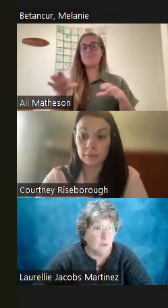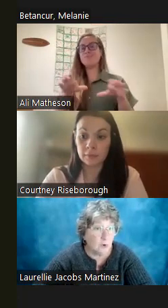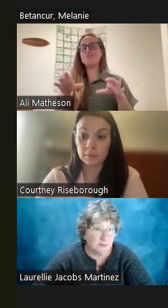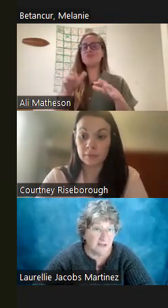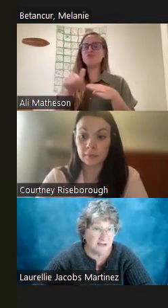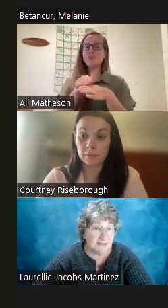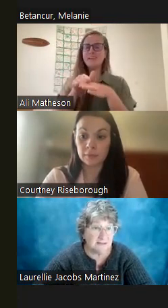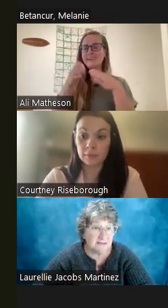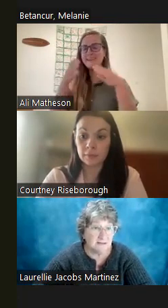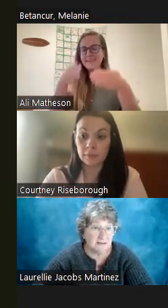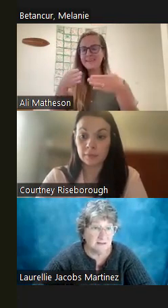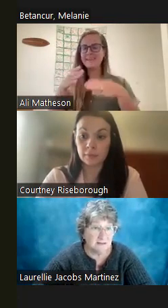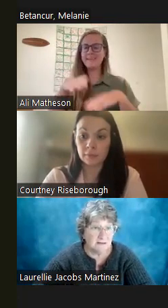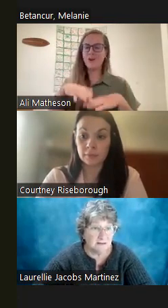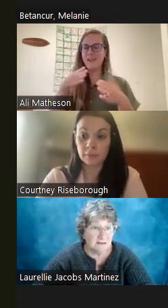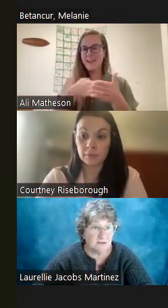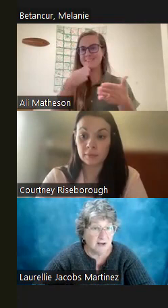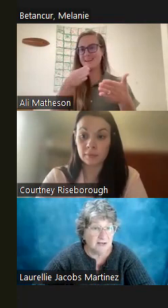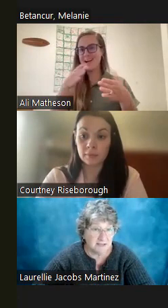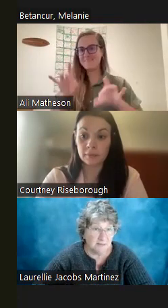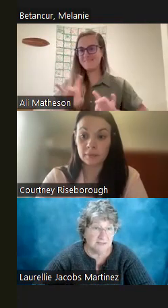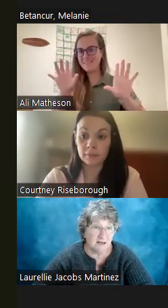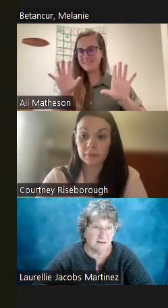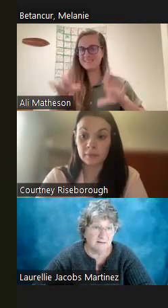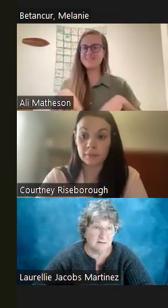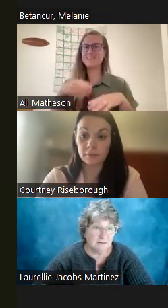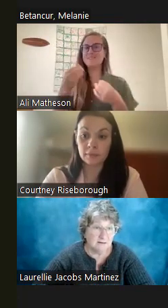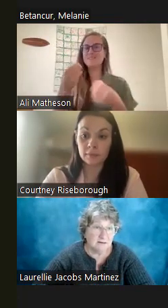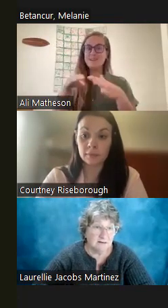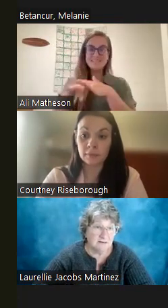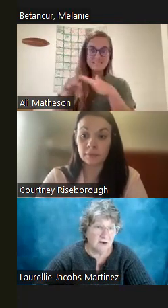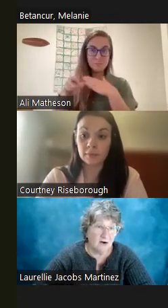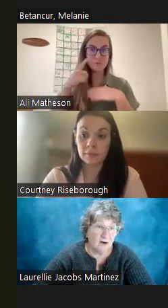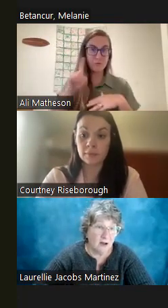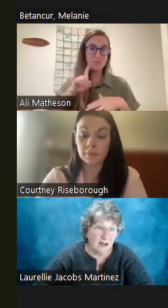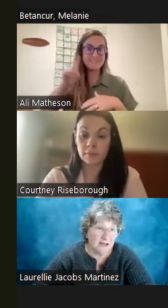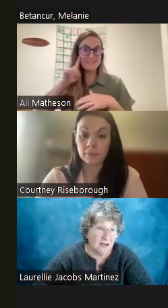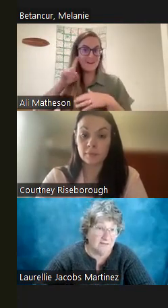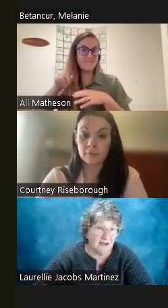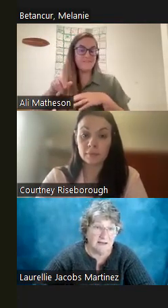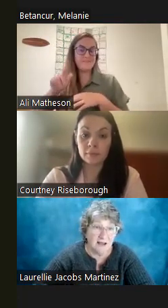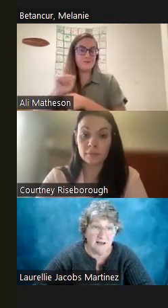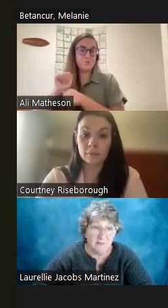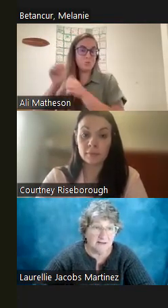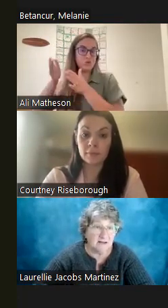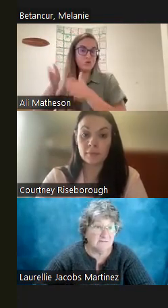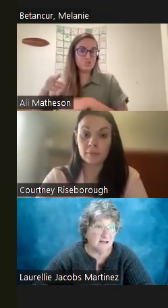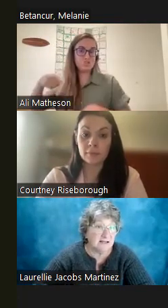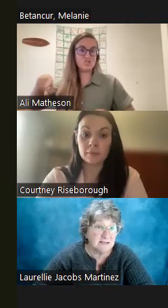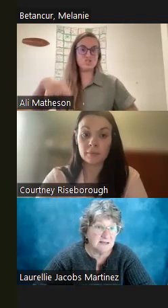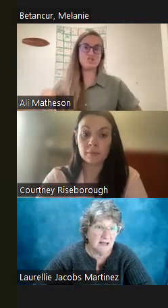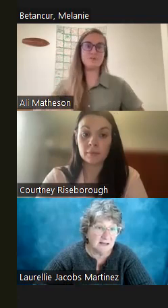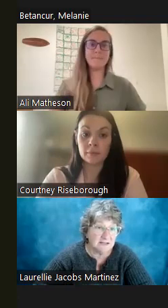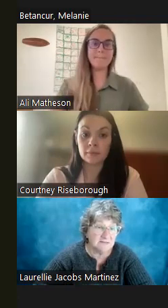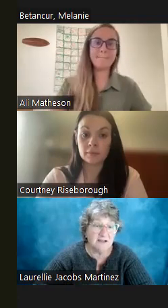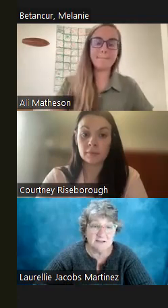And in the workplace, trainings can be done that are about anti-violence